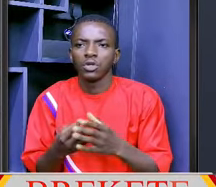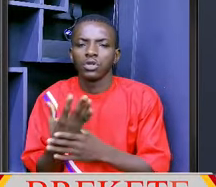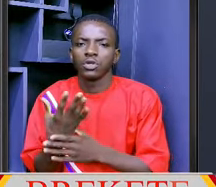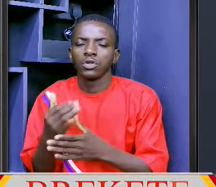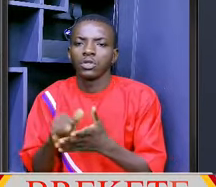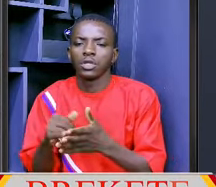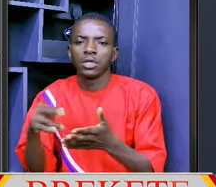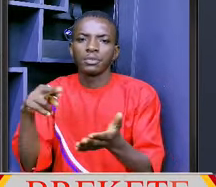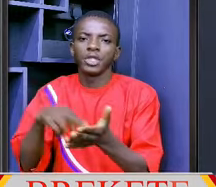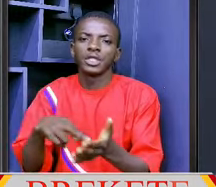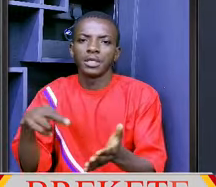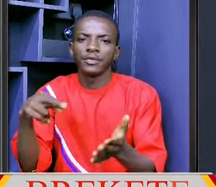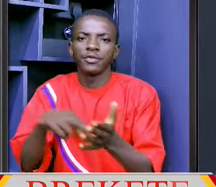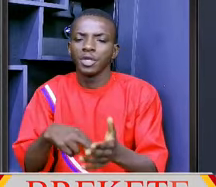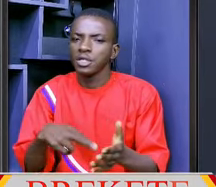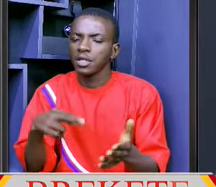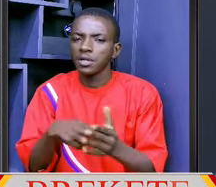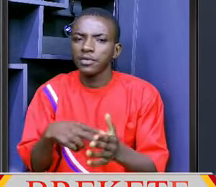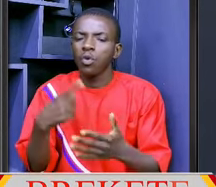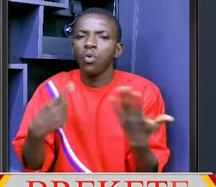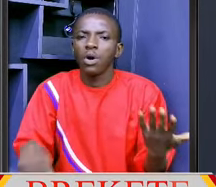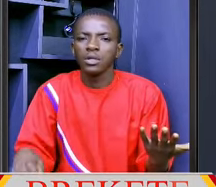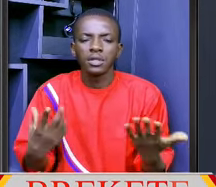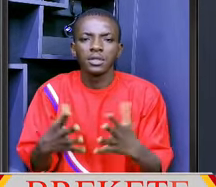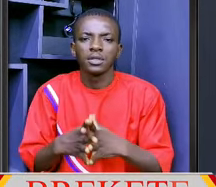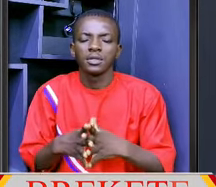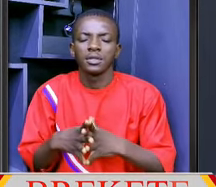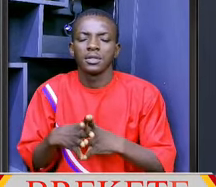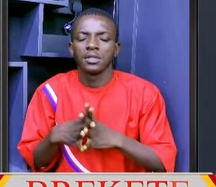Say representative, representative.